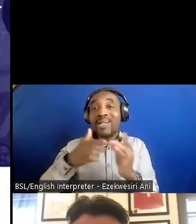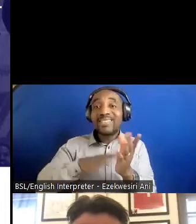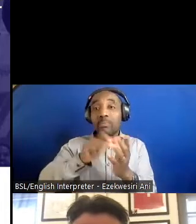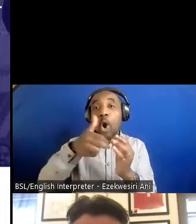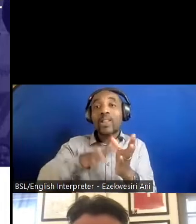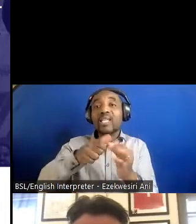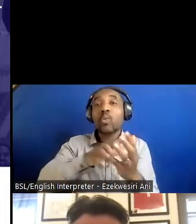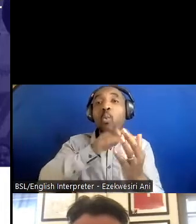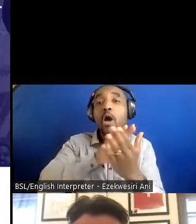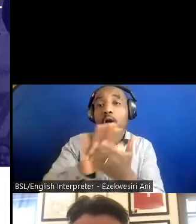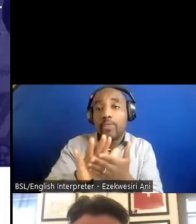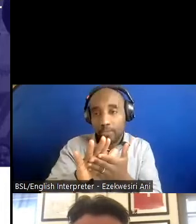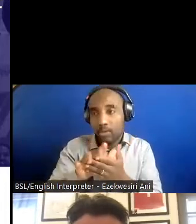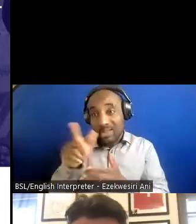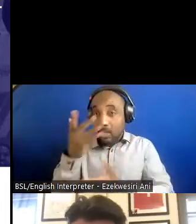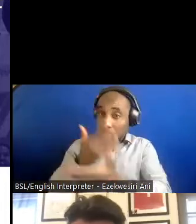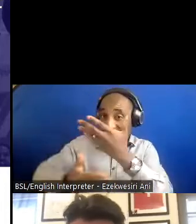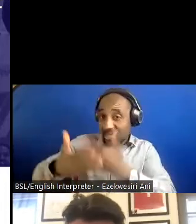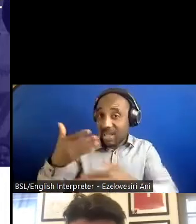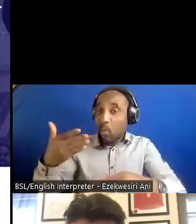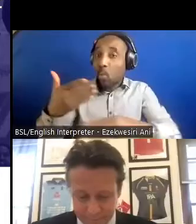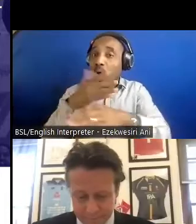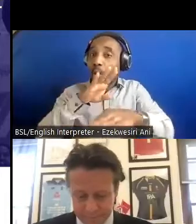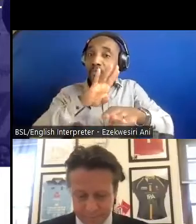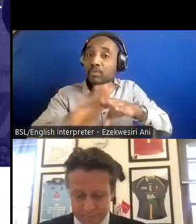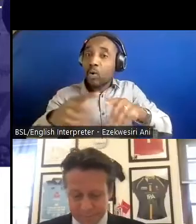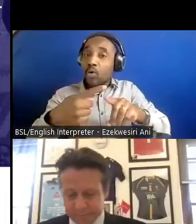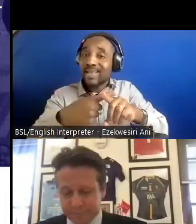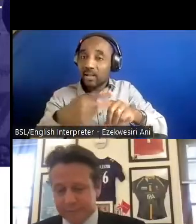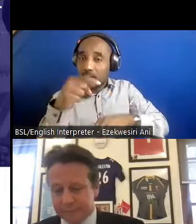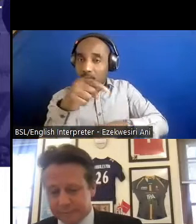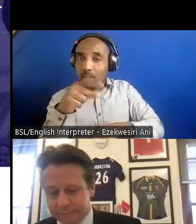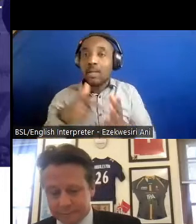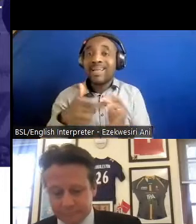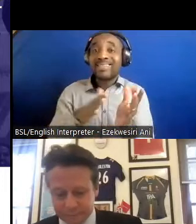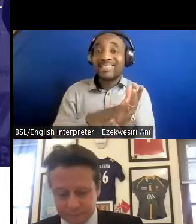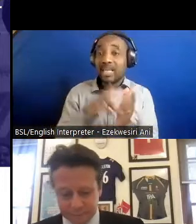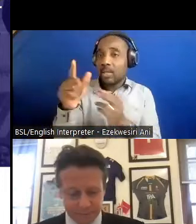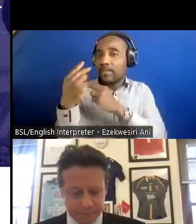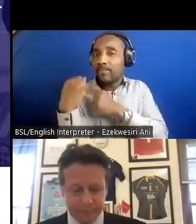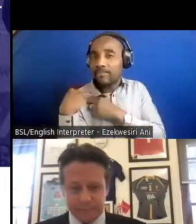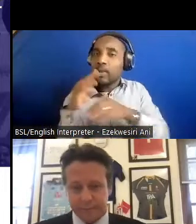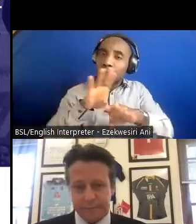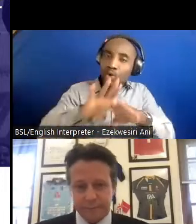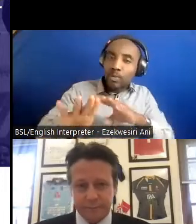going to take us through the work of Sport England. And Tim is responsible for sport and physical activity at a community